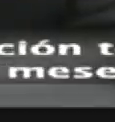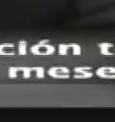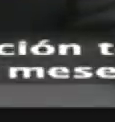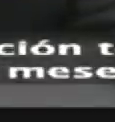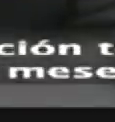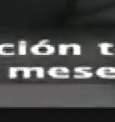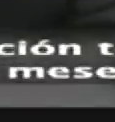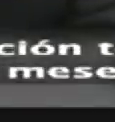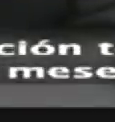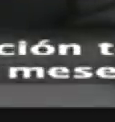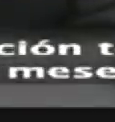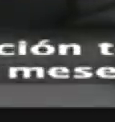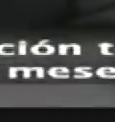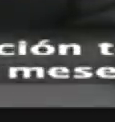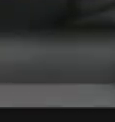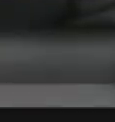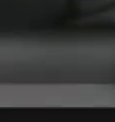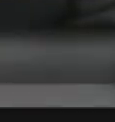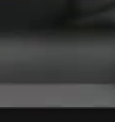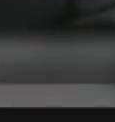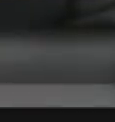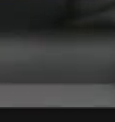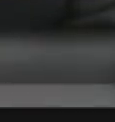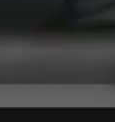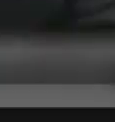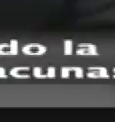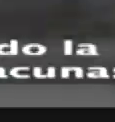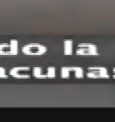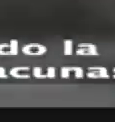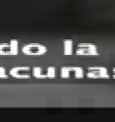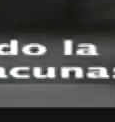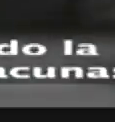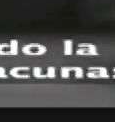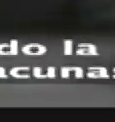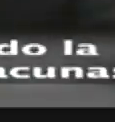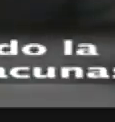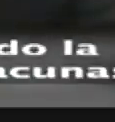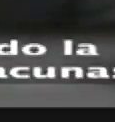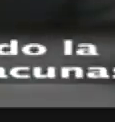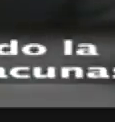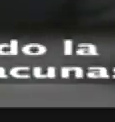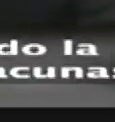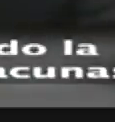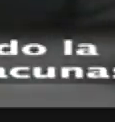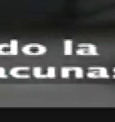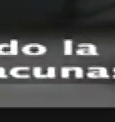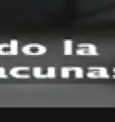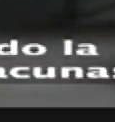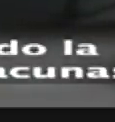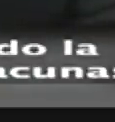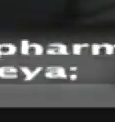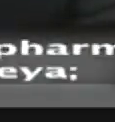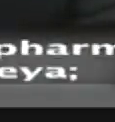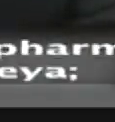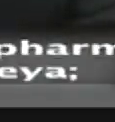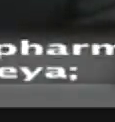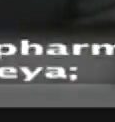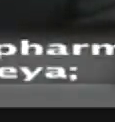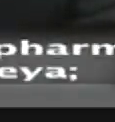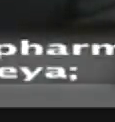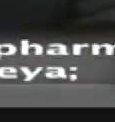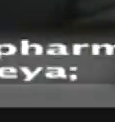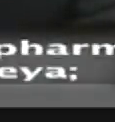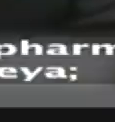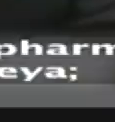times over, not in several months' time, but now. We're expediting the review of more vaccines,